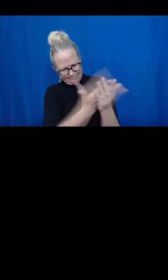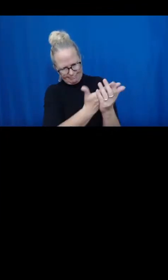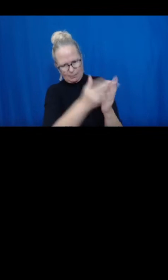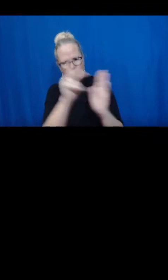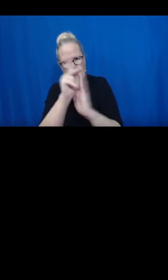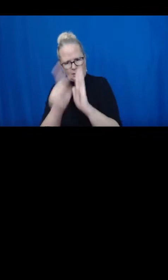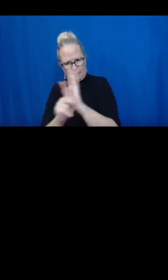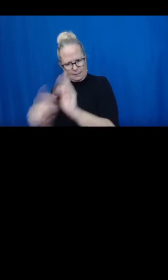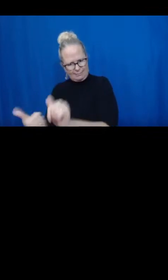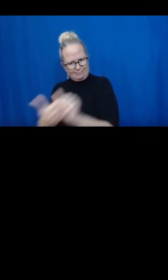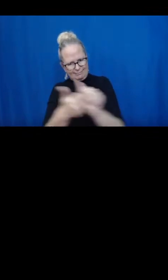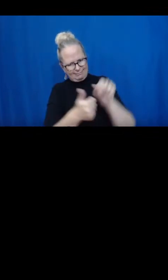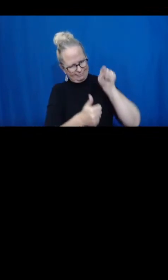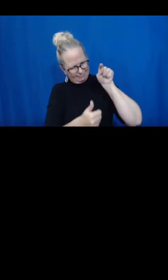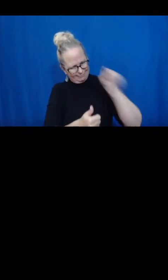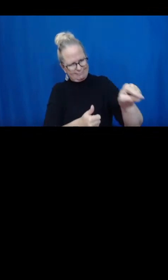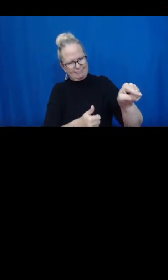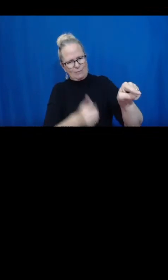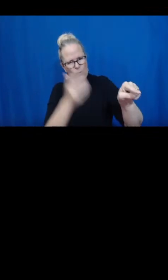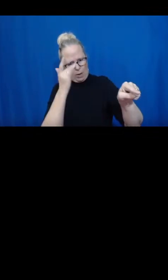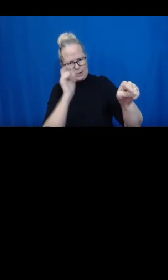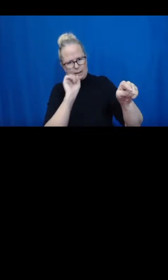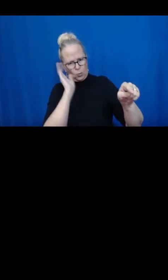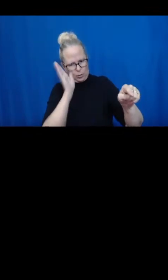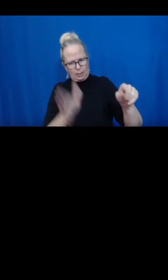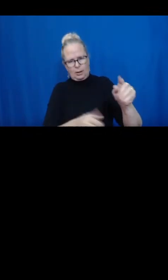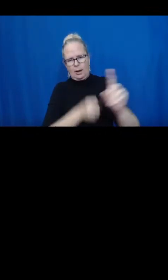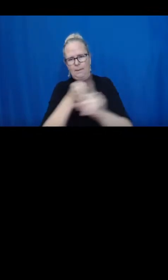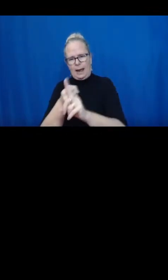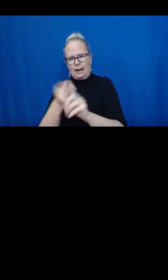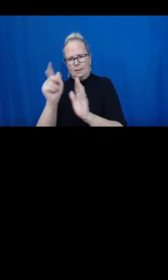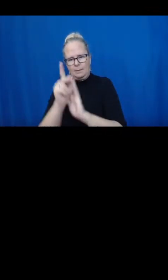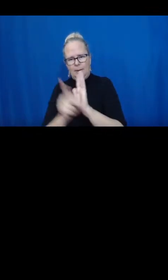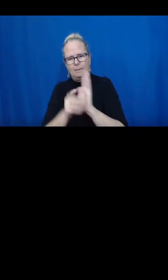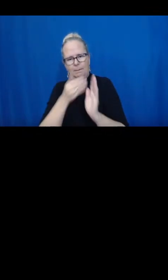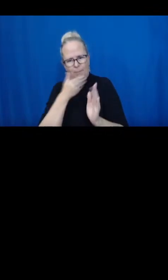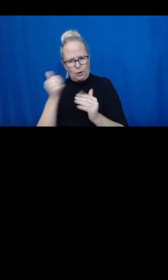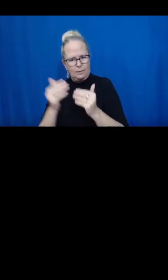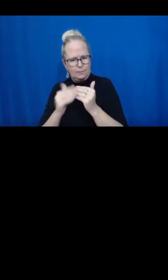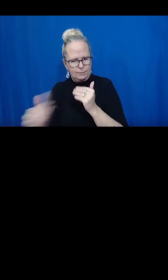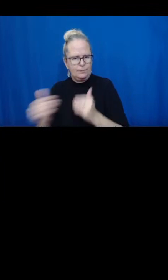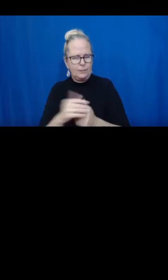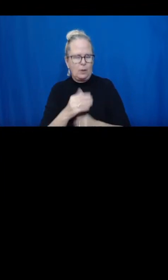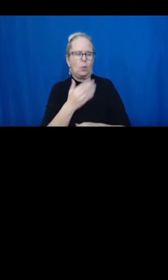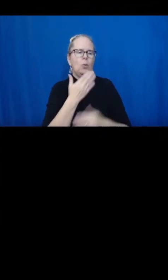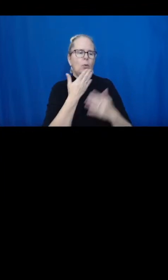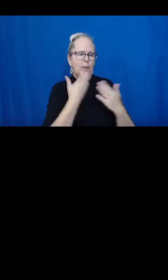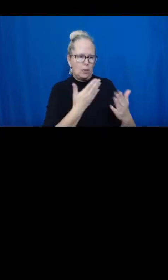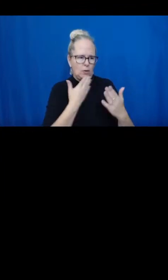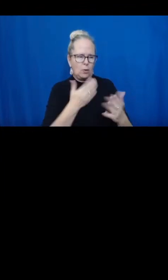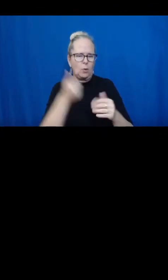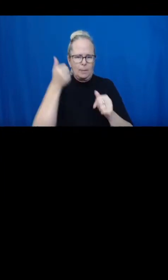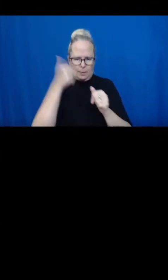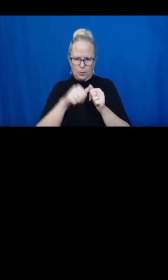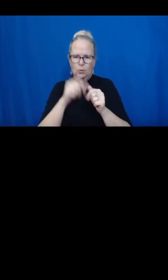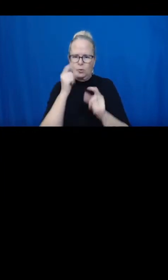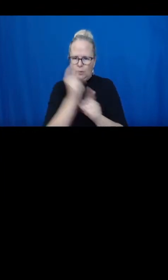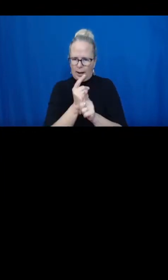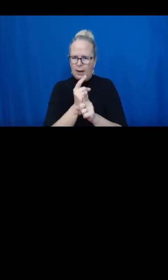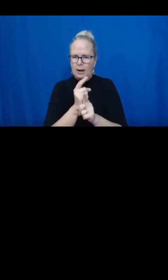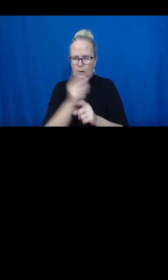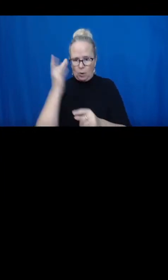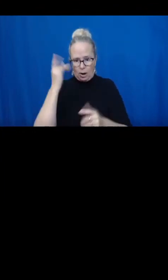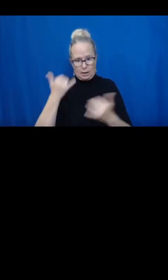this is really to help us provide the science and the human stories that should drive policy.